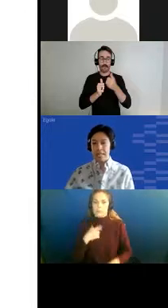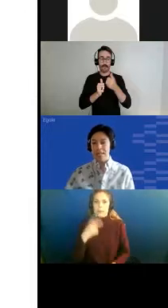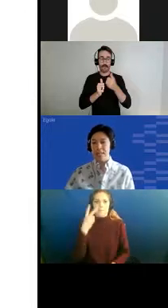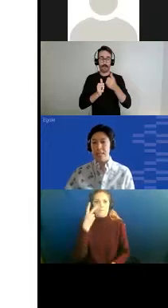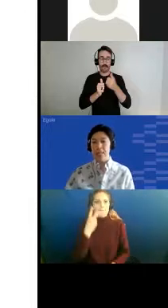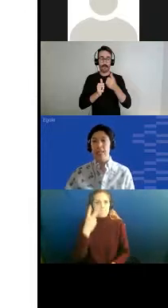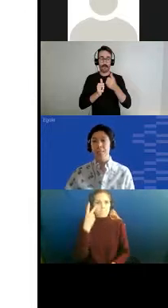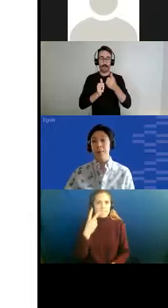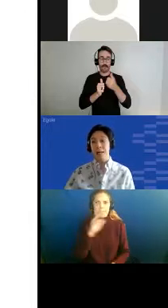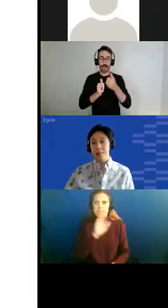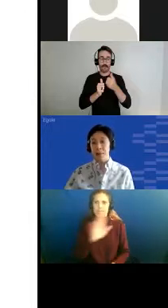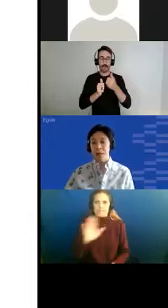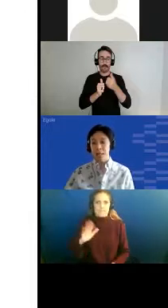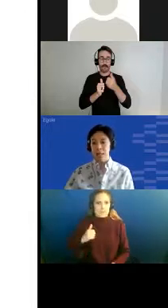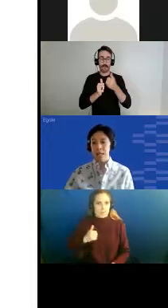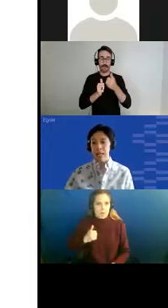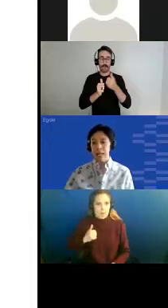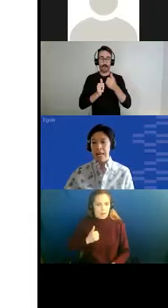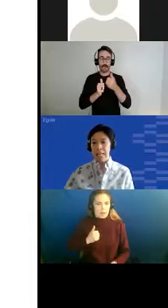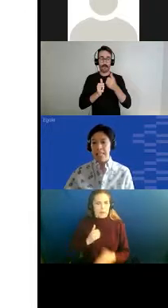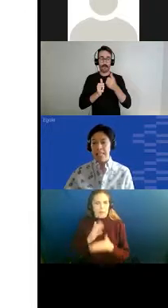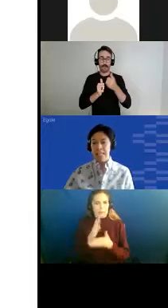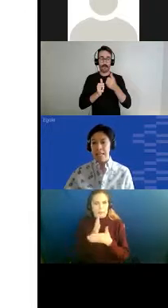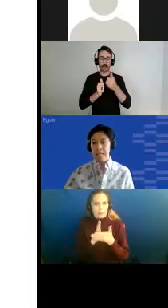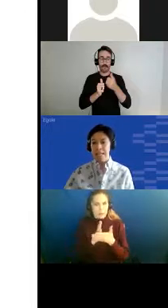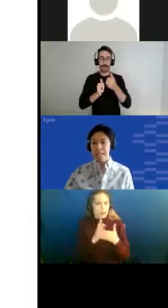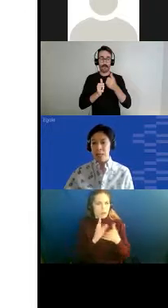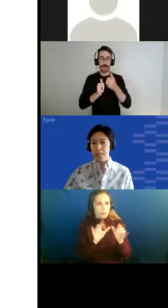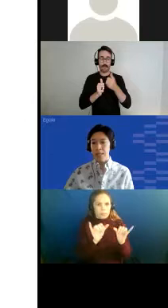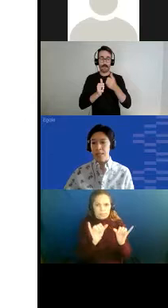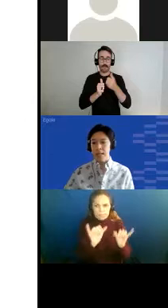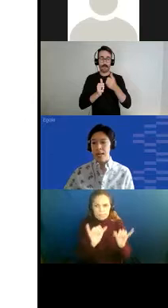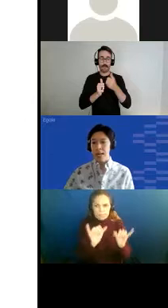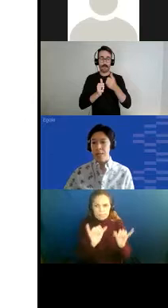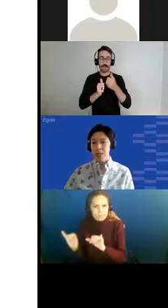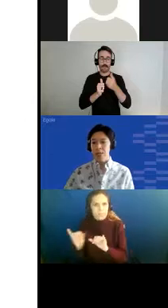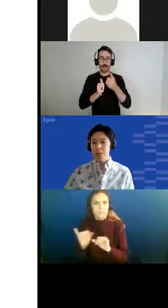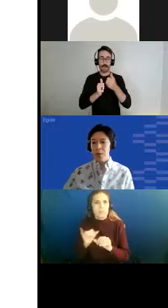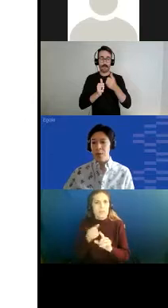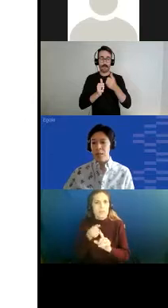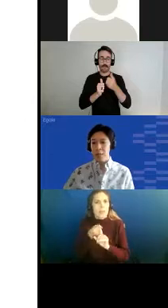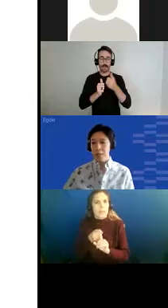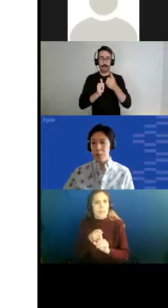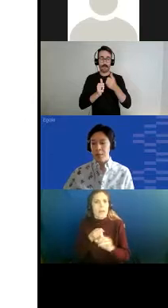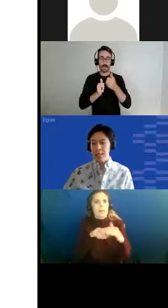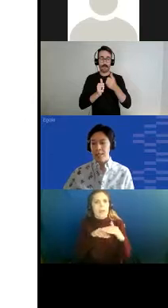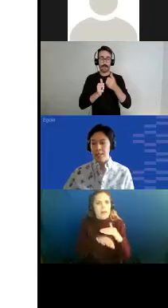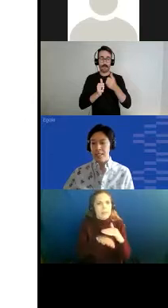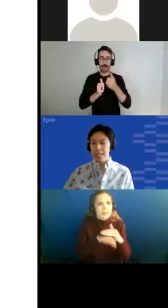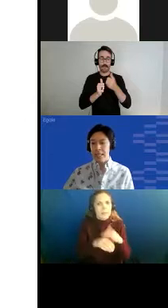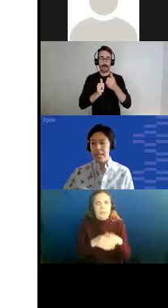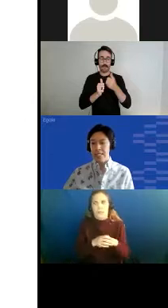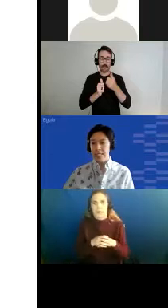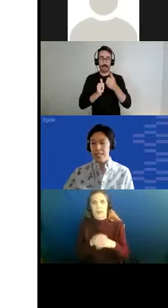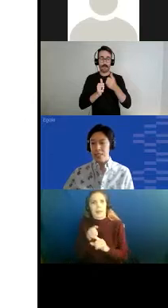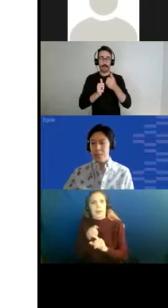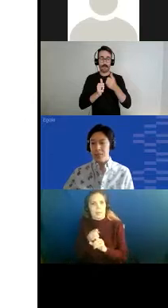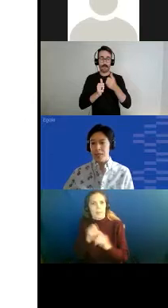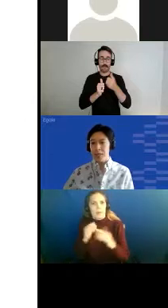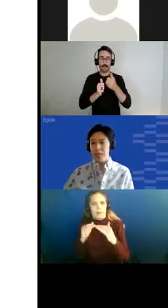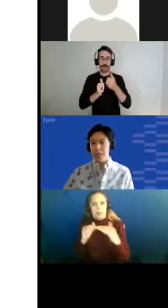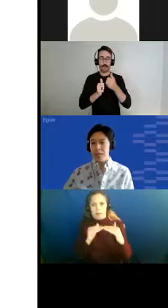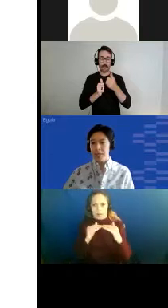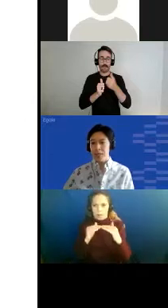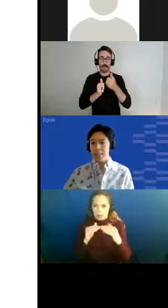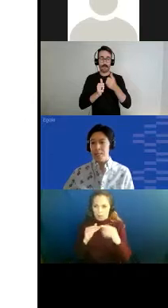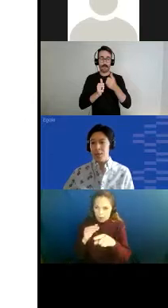in Canada that impact upon access and equity. I'm just going to pause for a moment. I see the ASL